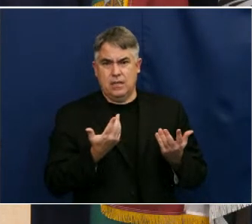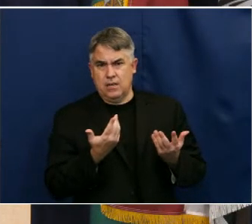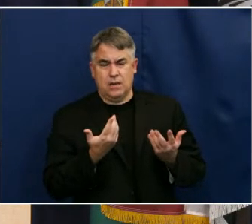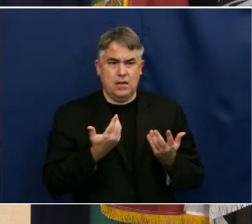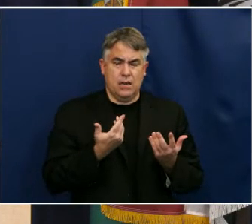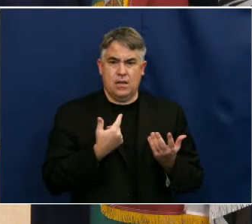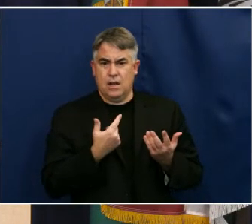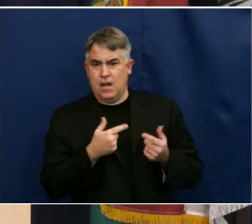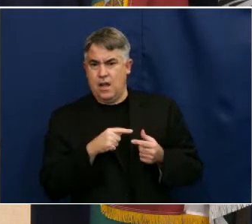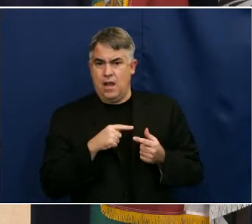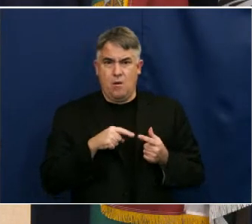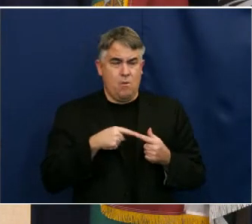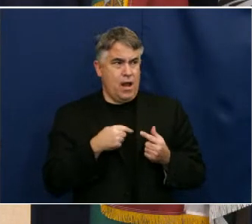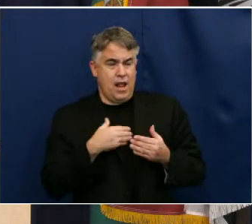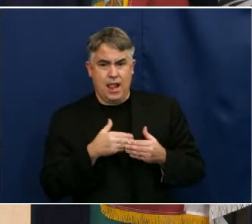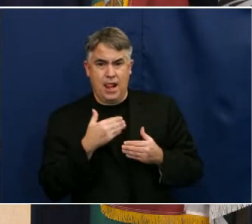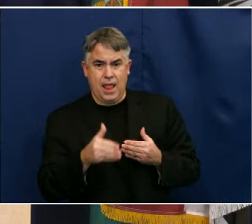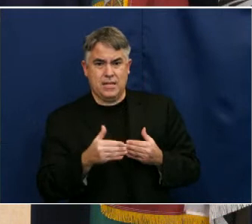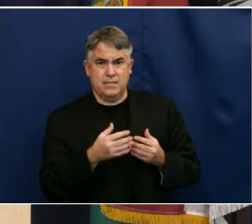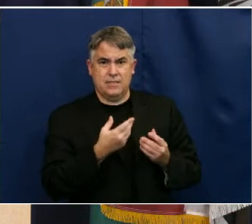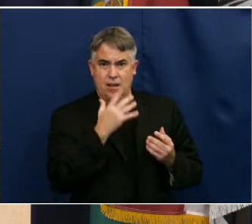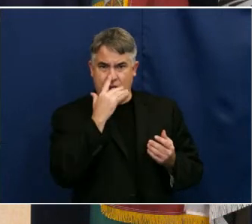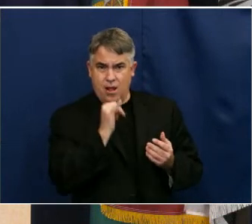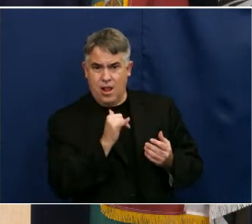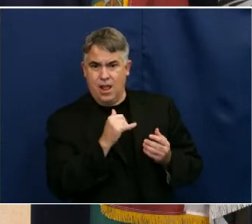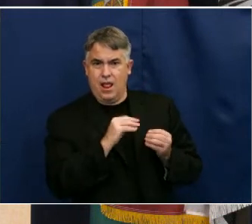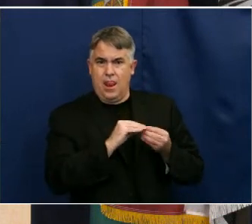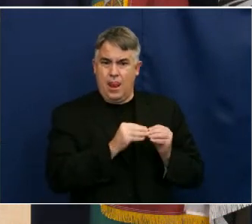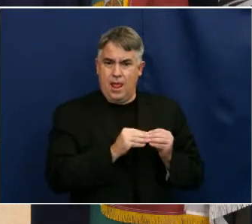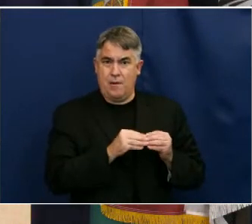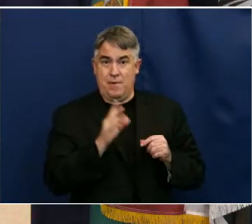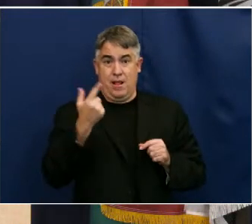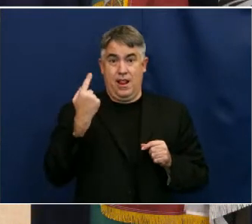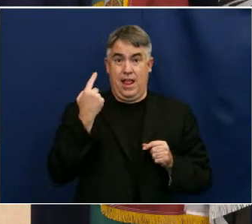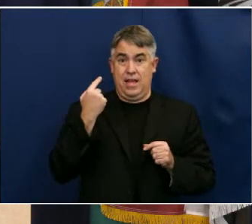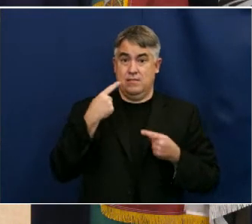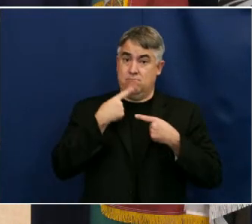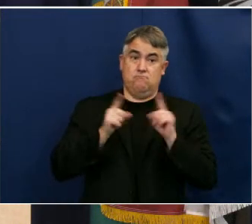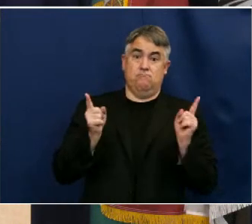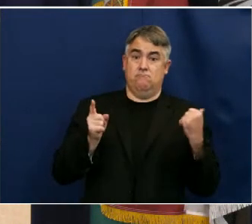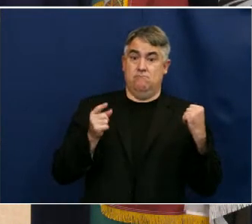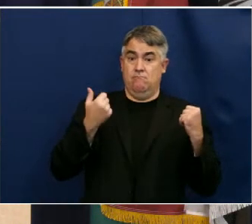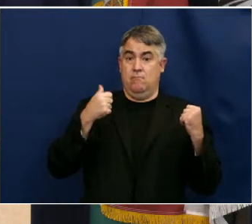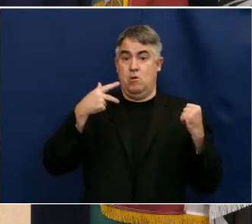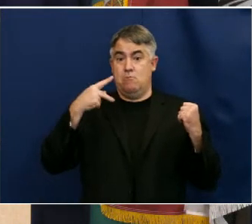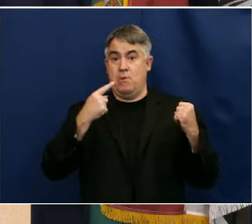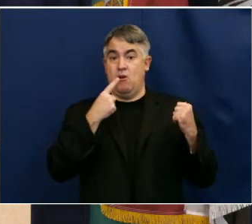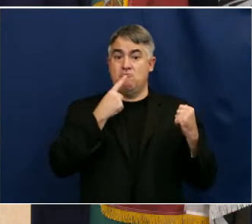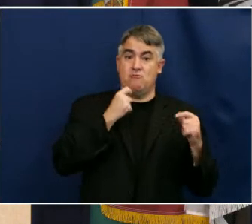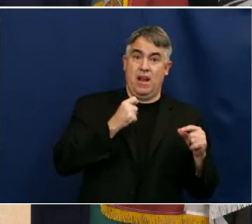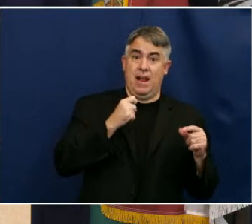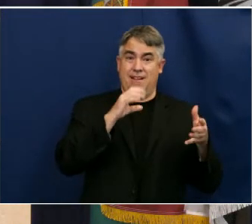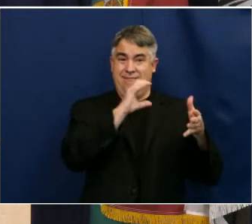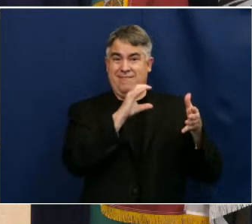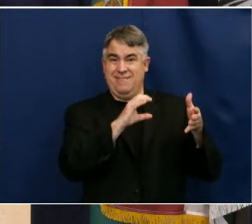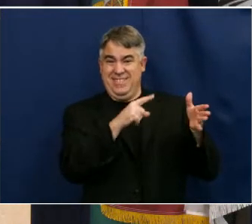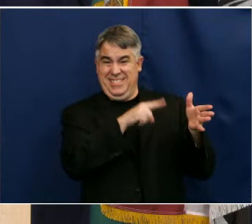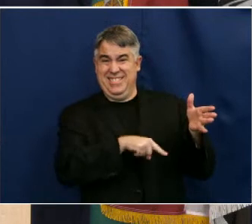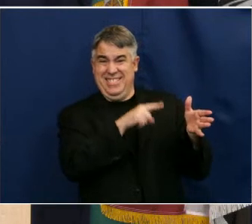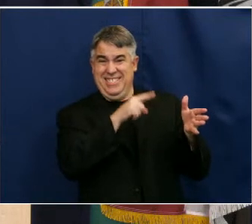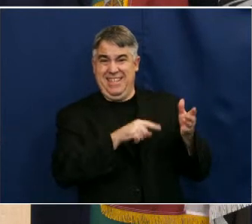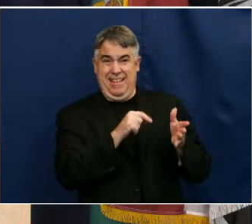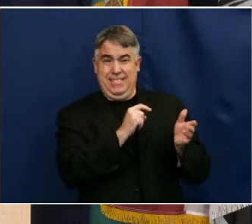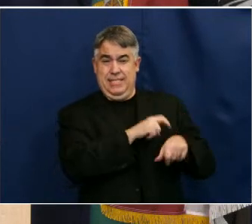formulation. When the tiered system first came out, there was no vaccine. And so the calculation of X number